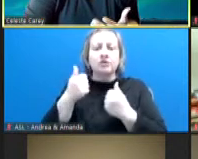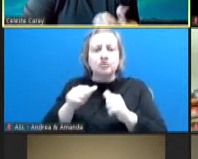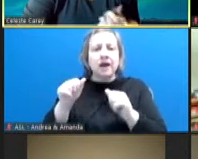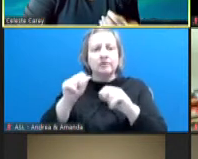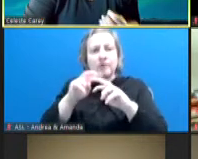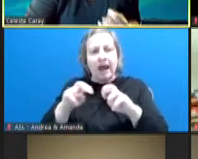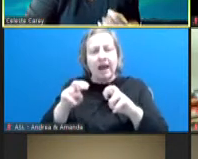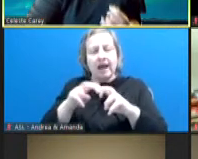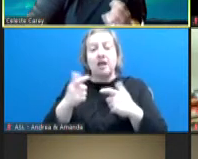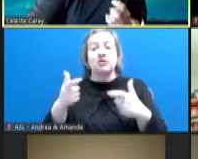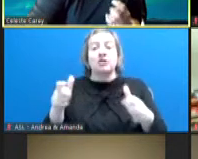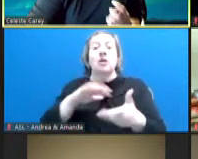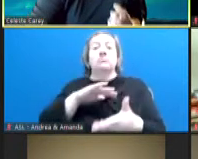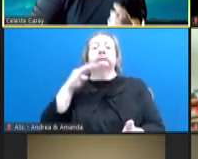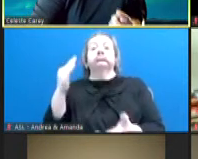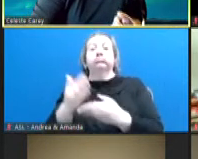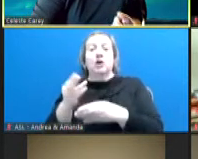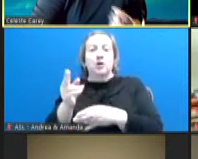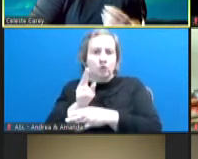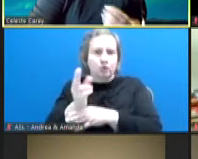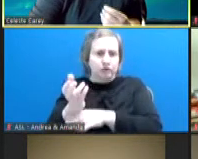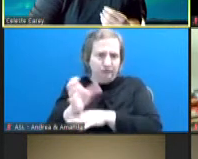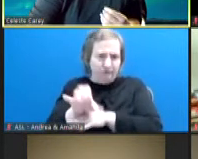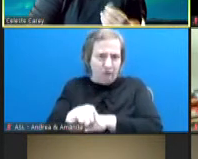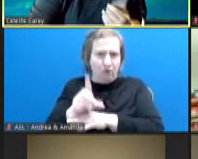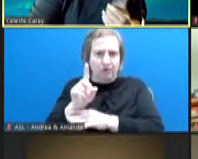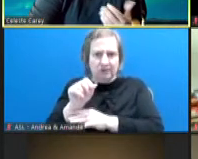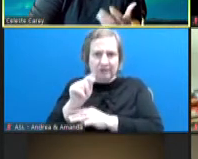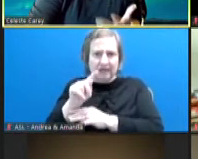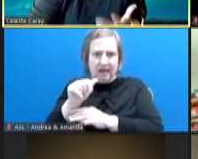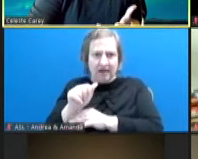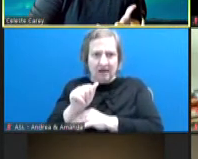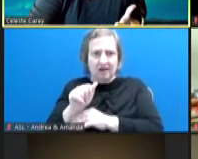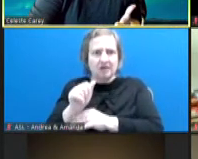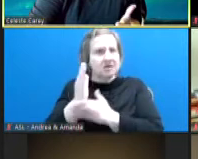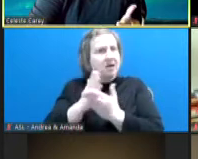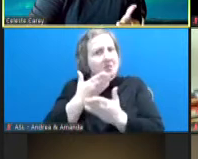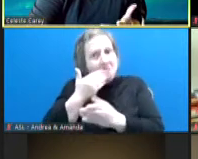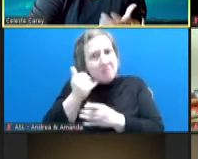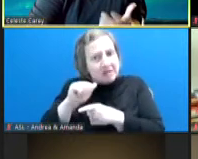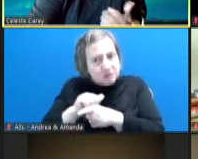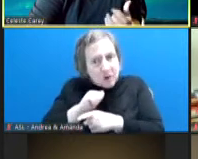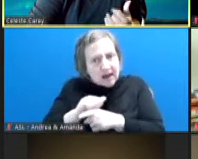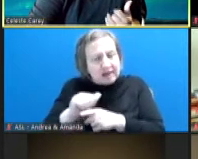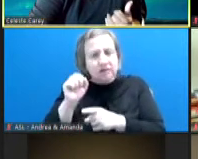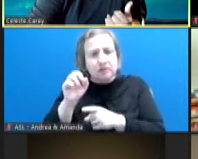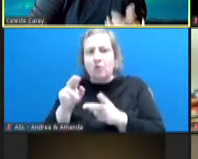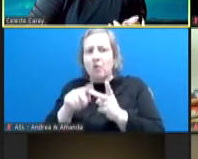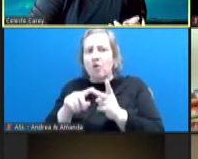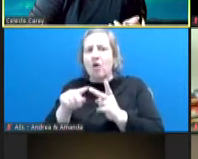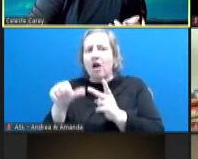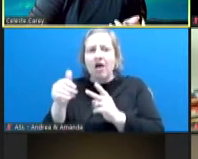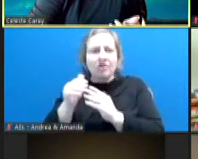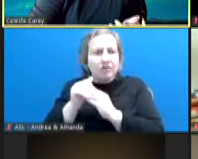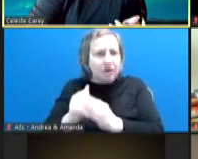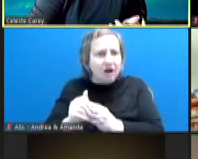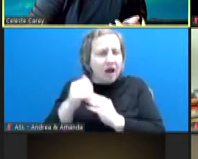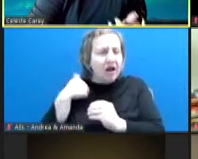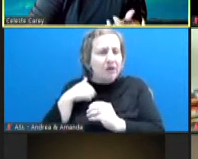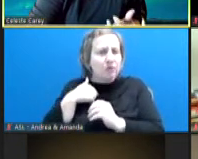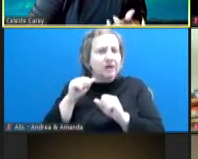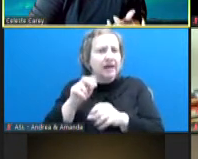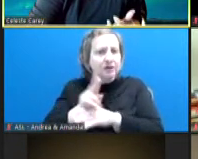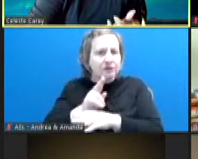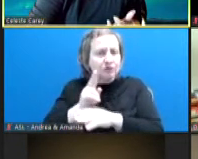large amount of use of force data, are there some best practices or other guides we might be able to use